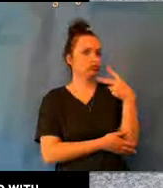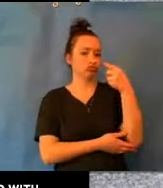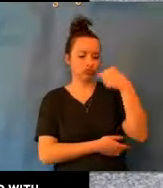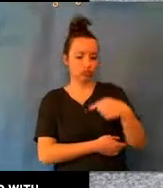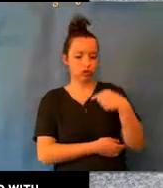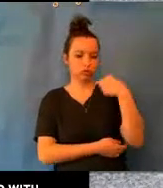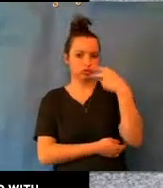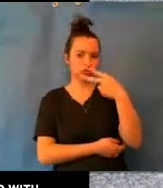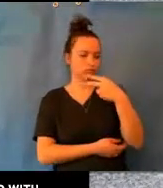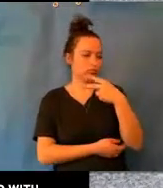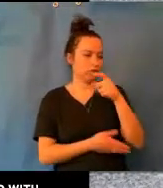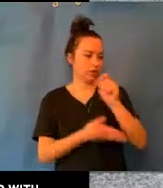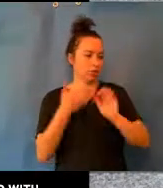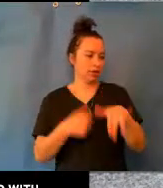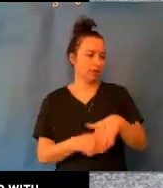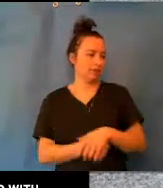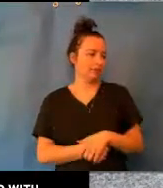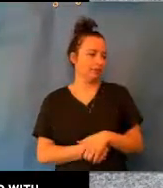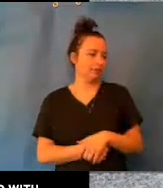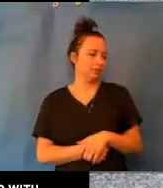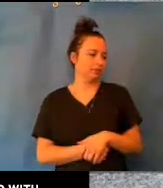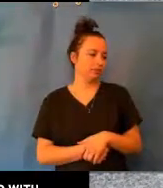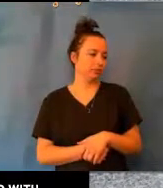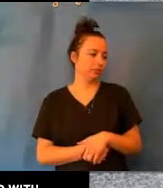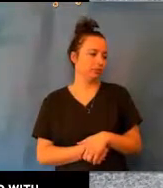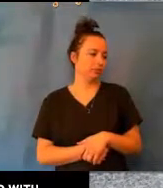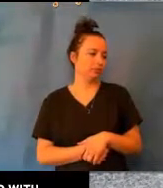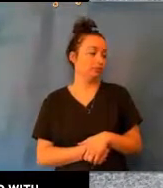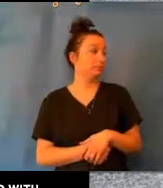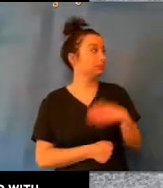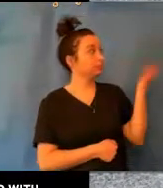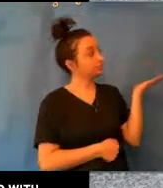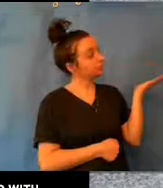So I'm going to write that on my little, so 2